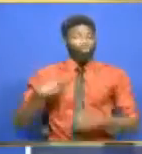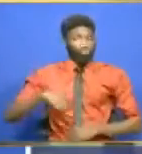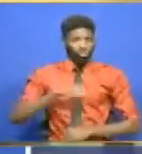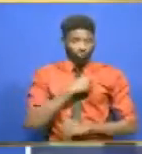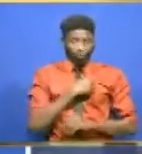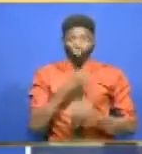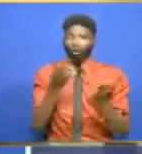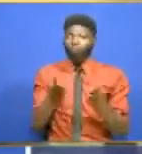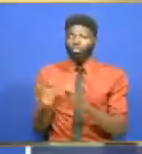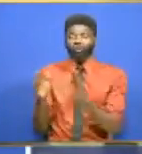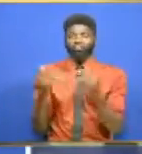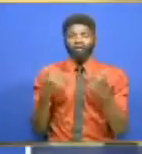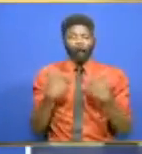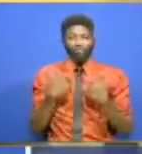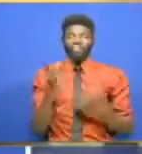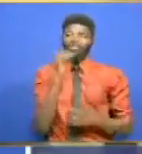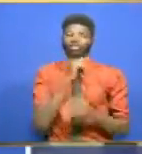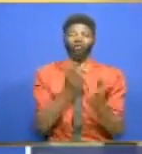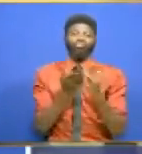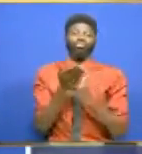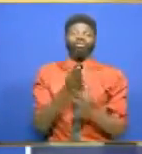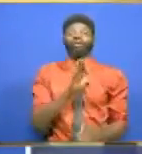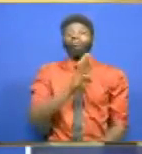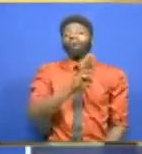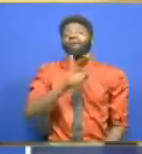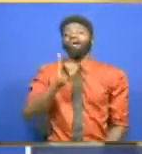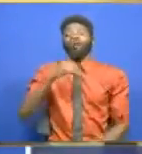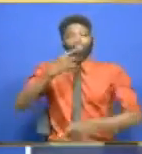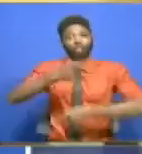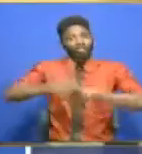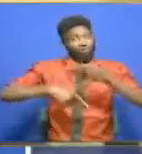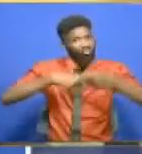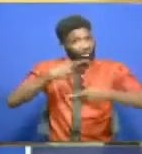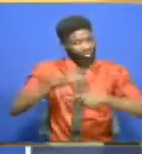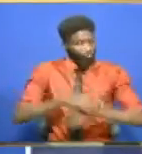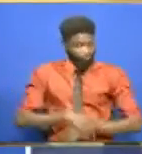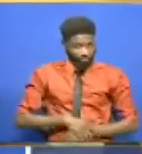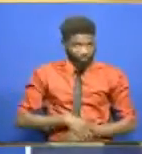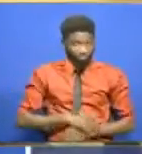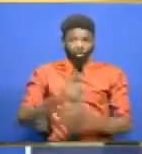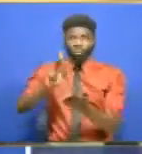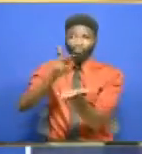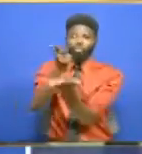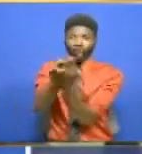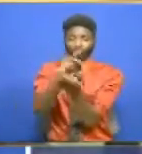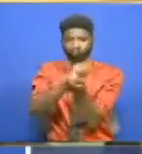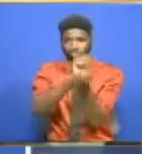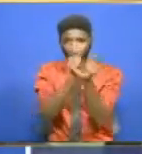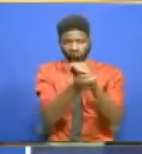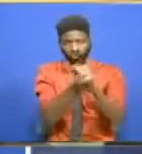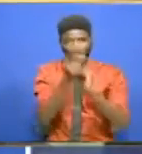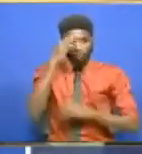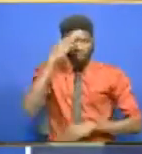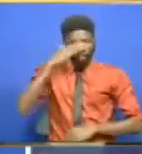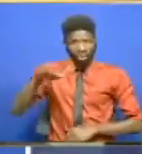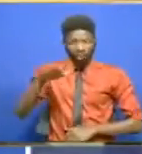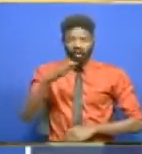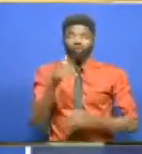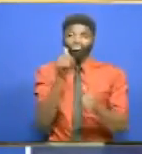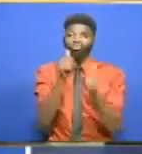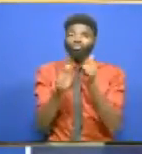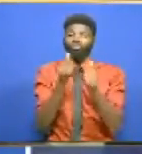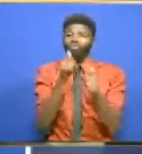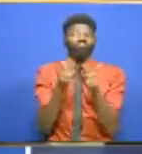to us through the BBI process, that with the proposed amendment in Parliament, those ones which may not